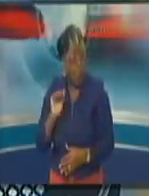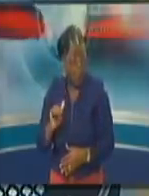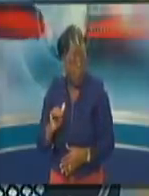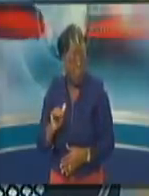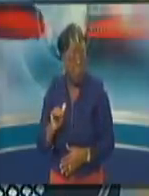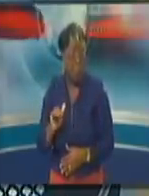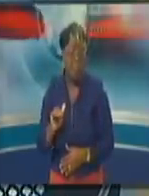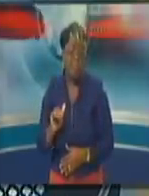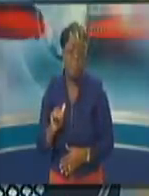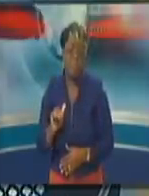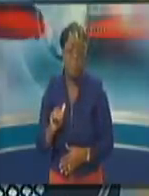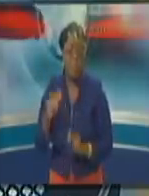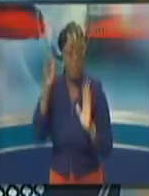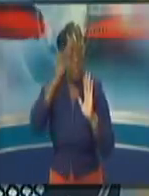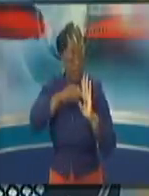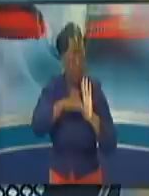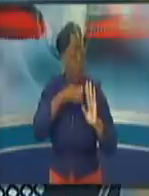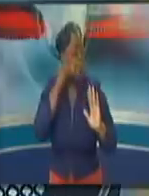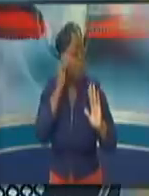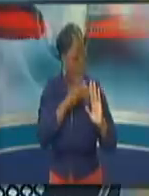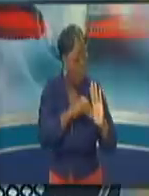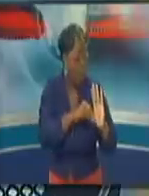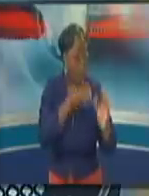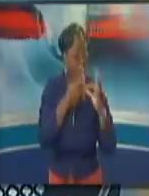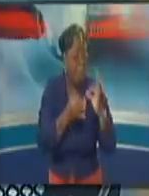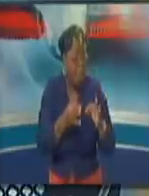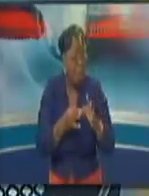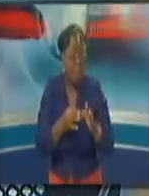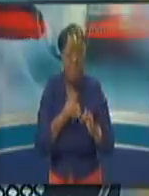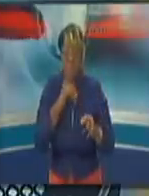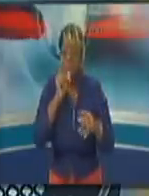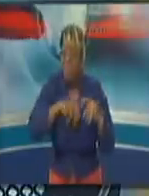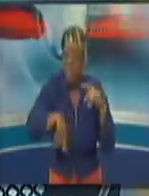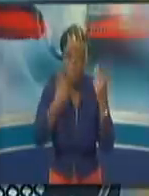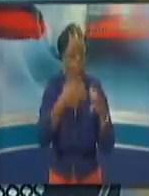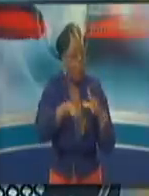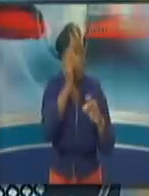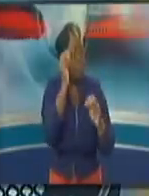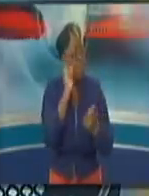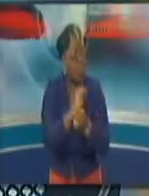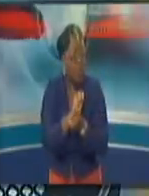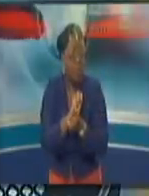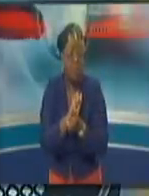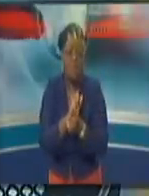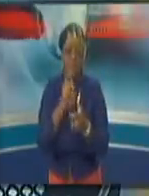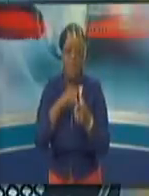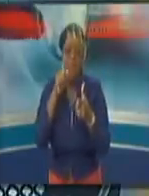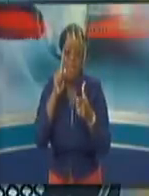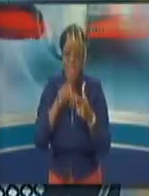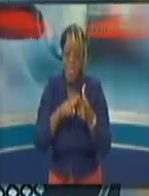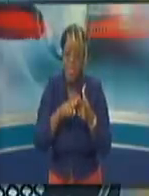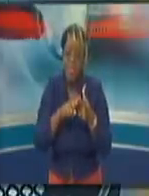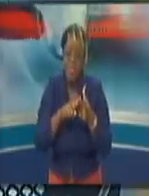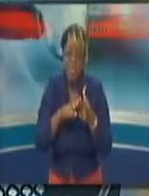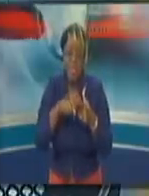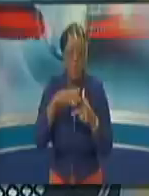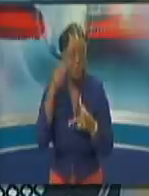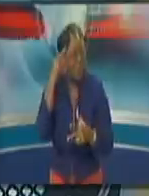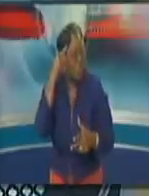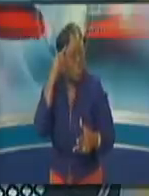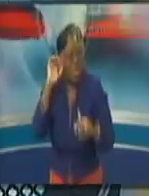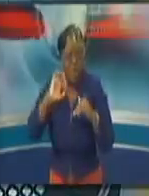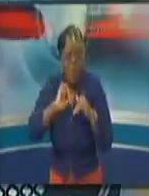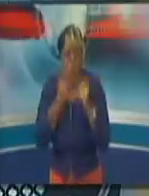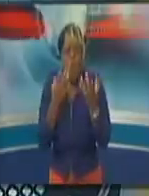reason, maybe your workplace is no longer functioning right now, then you need to find creative ways to maintain